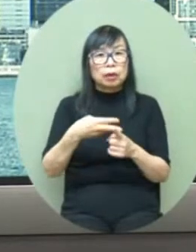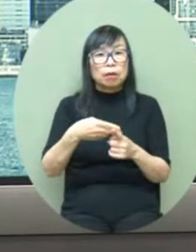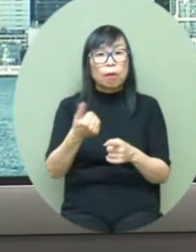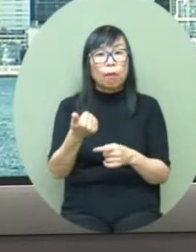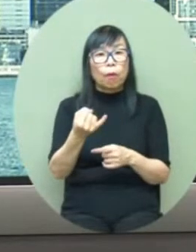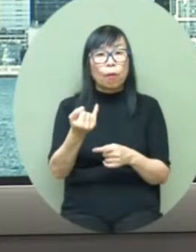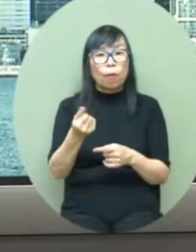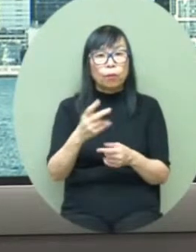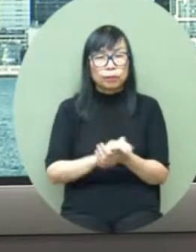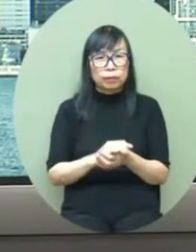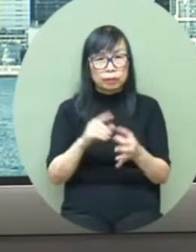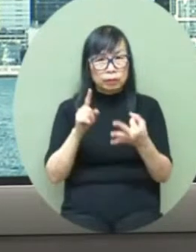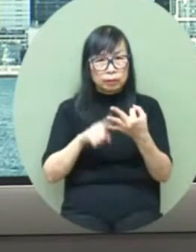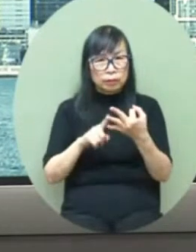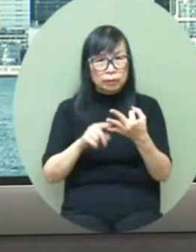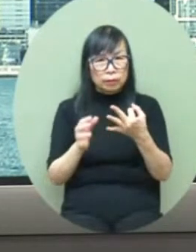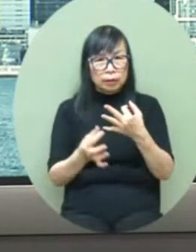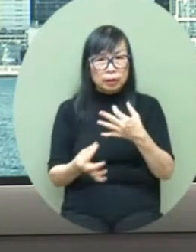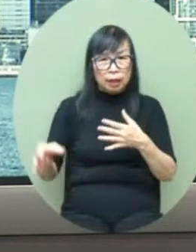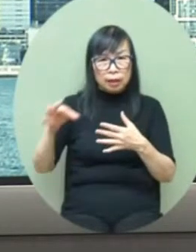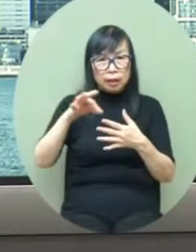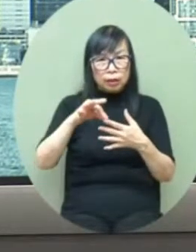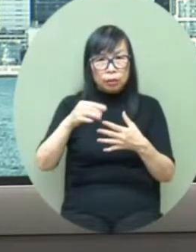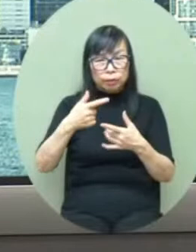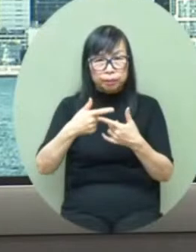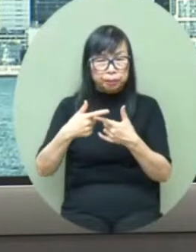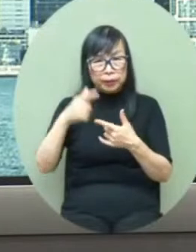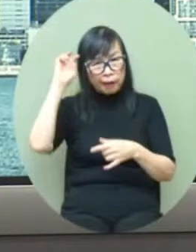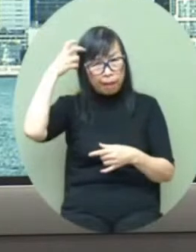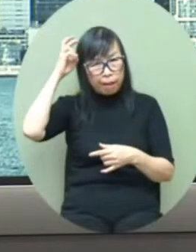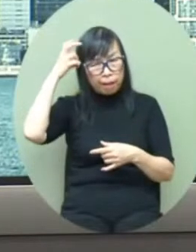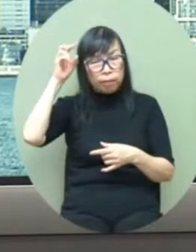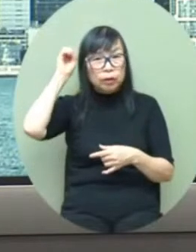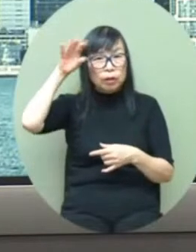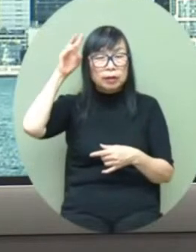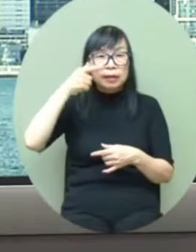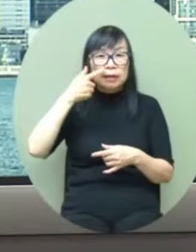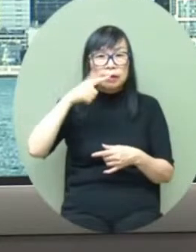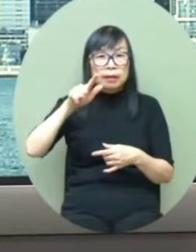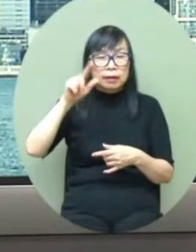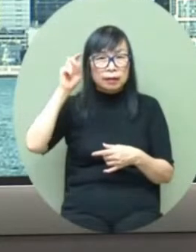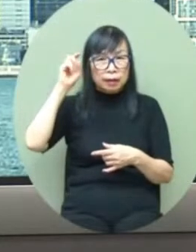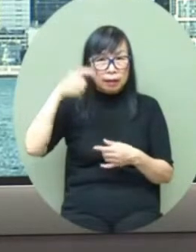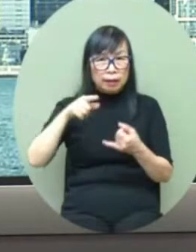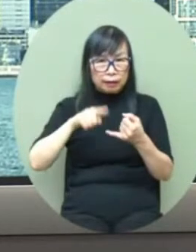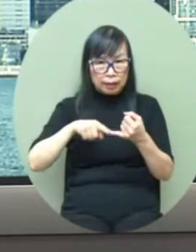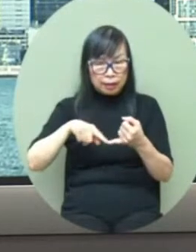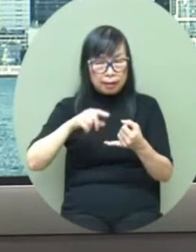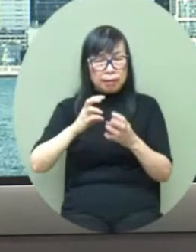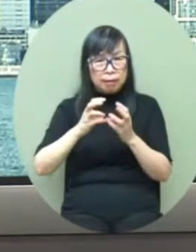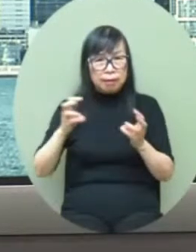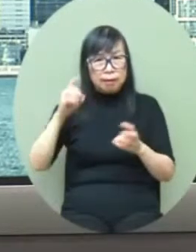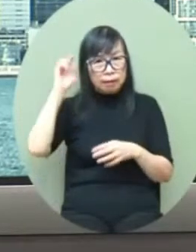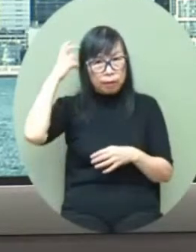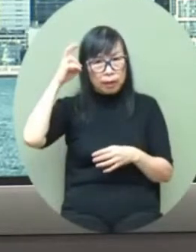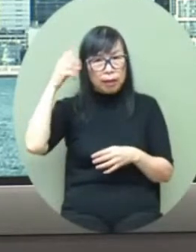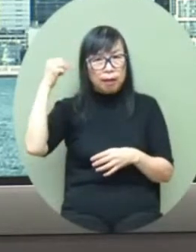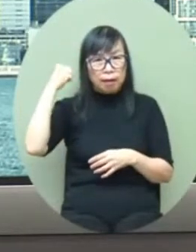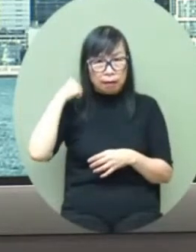phenomenon. That means we don't just look at the surface, we look at what's hiding inside. And we